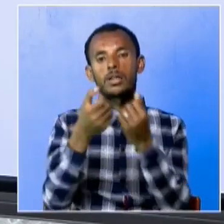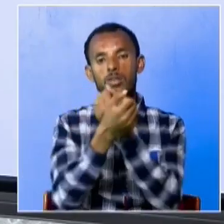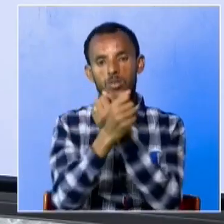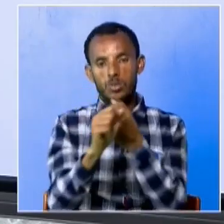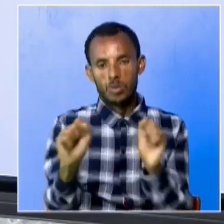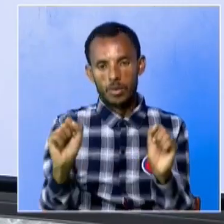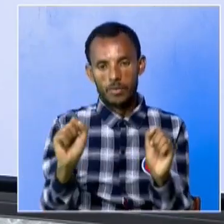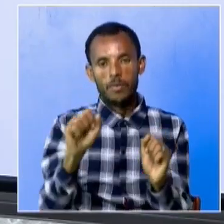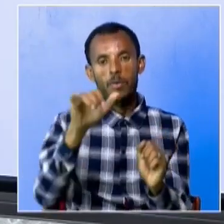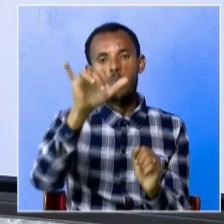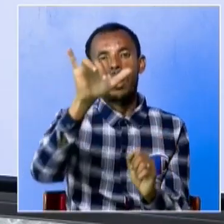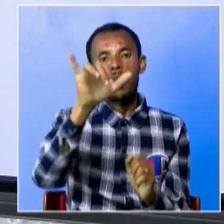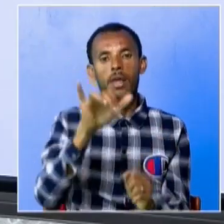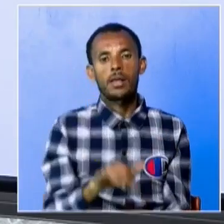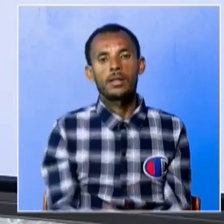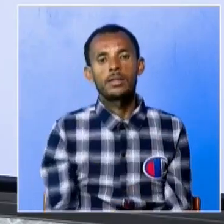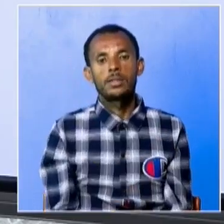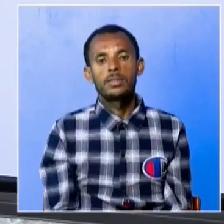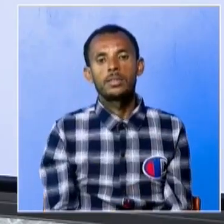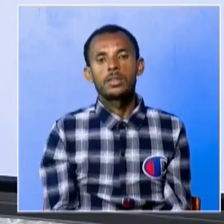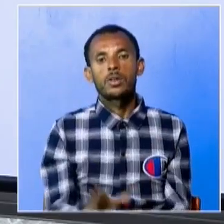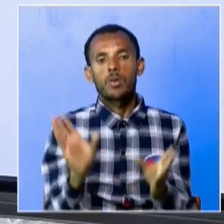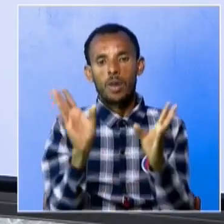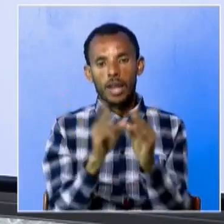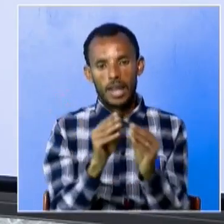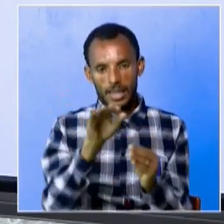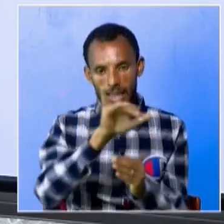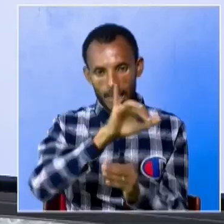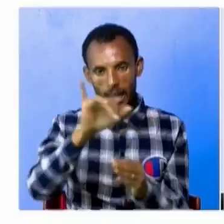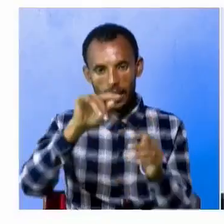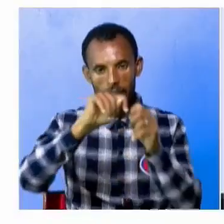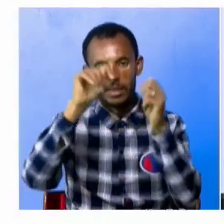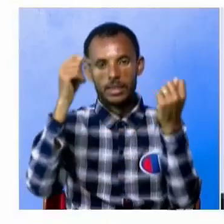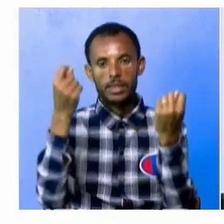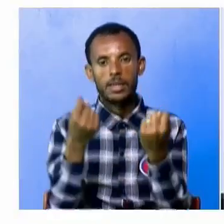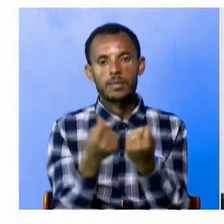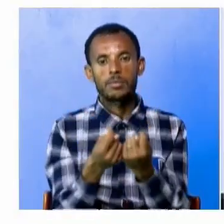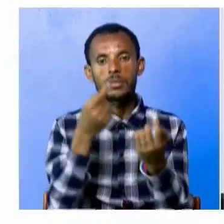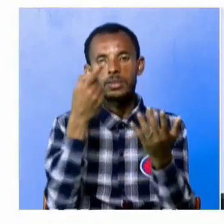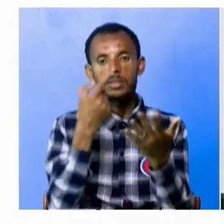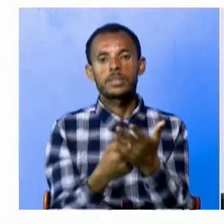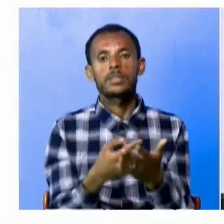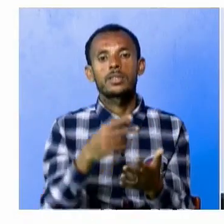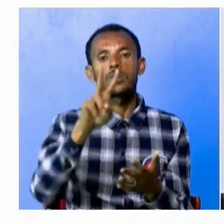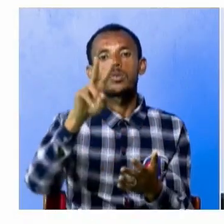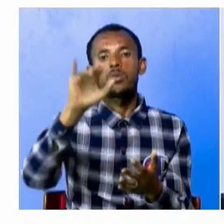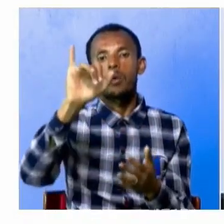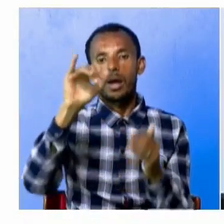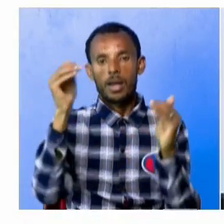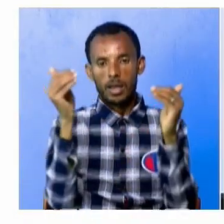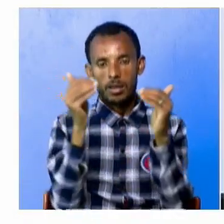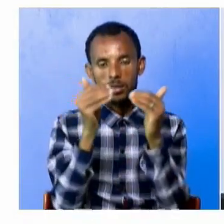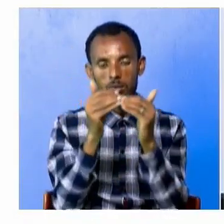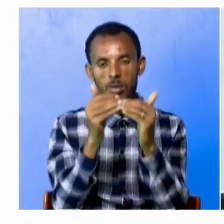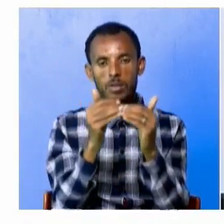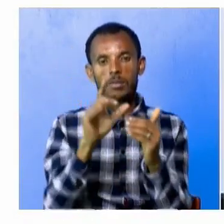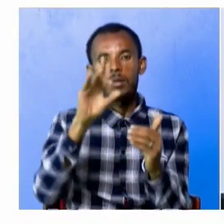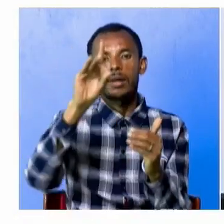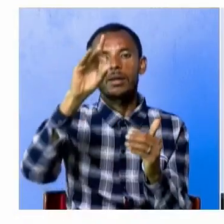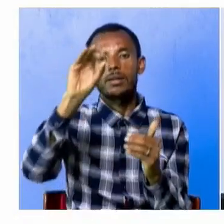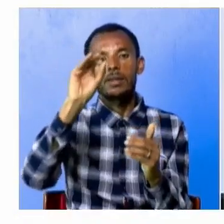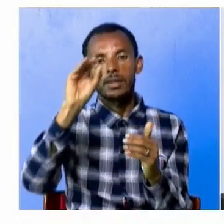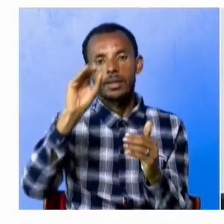y. Okay, collect like terms, and this becomes 2y is equal to 80